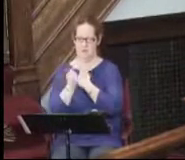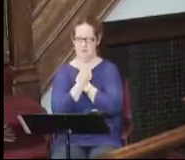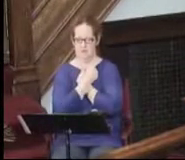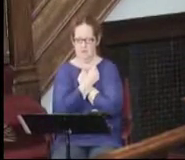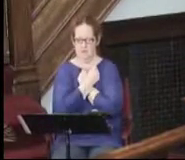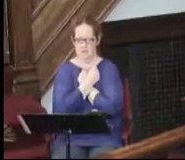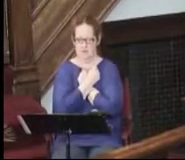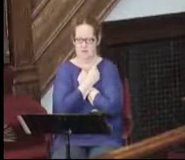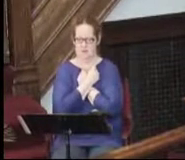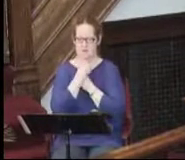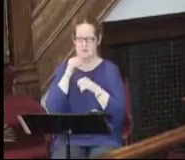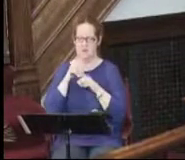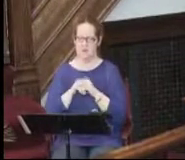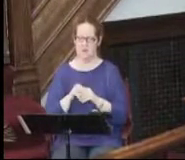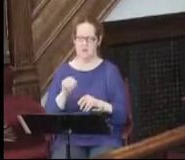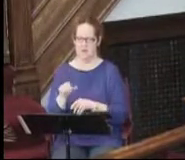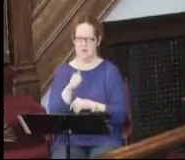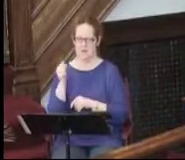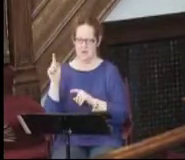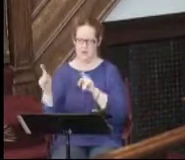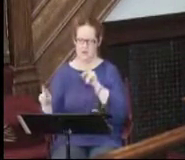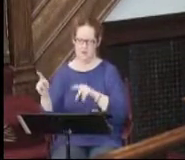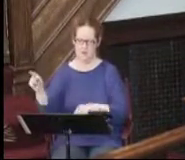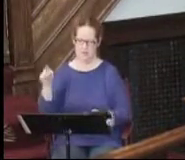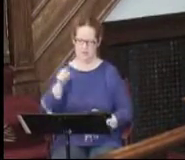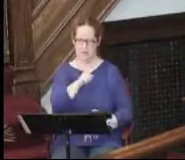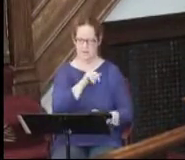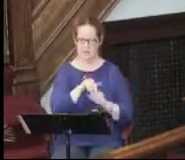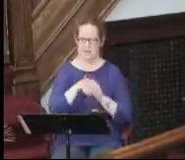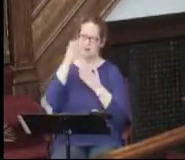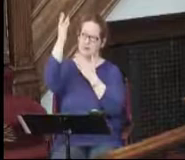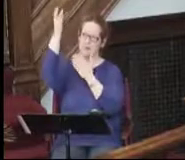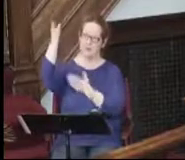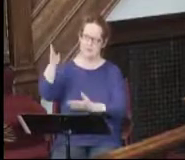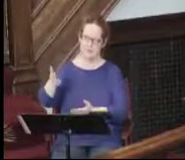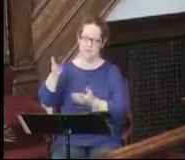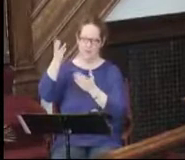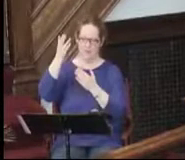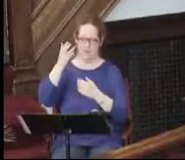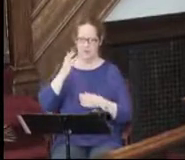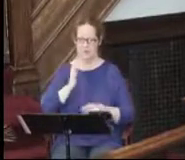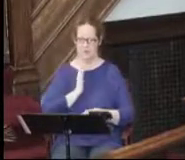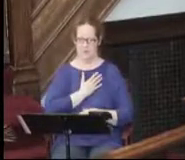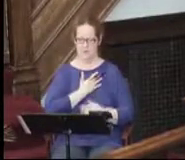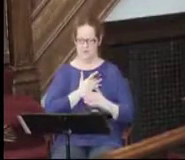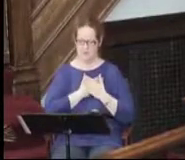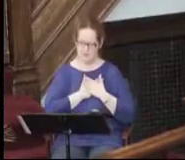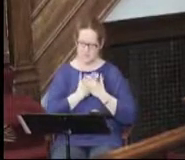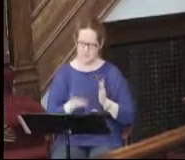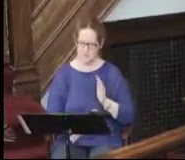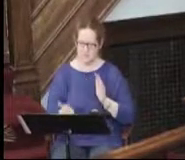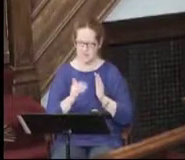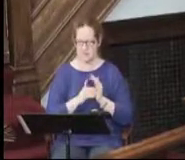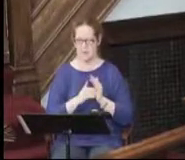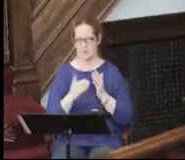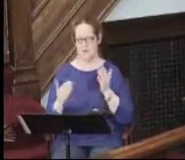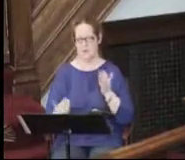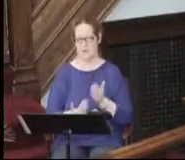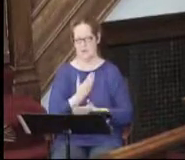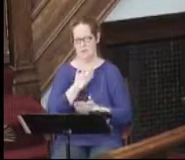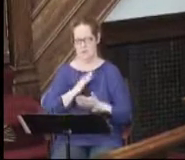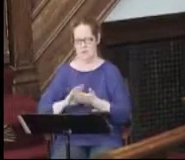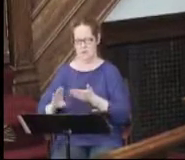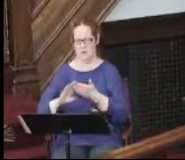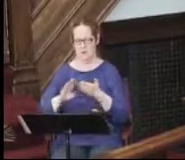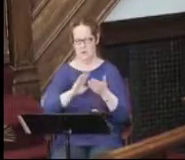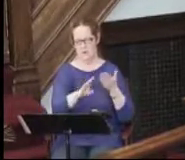As we embrace the beauty within us, in others, and in you, we open our hearts again to